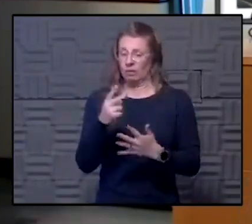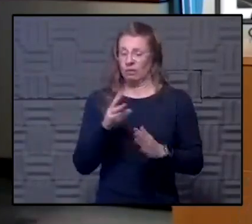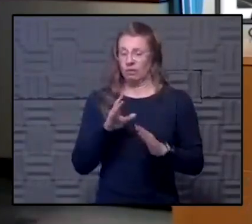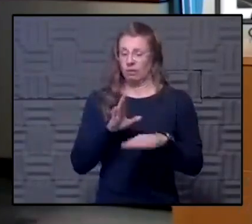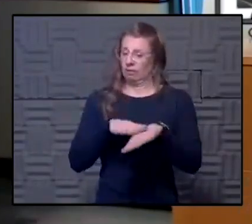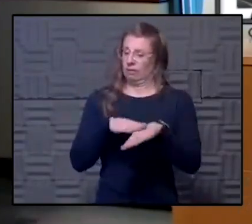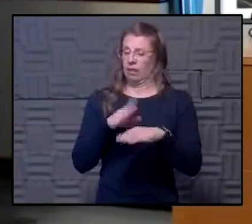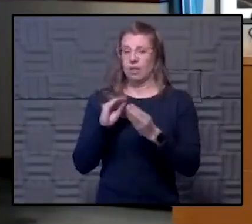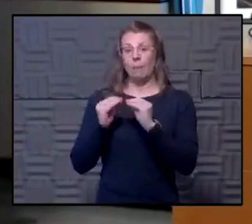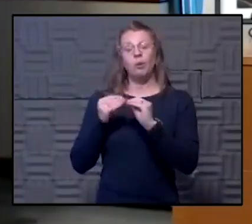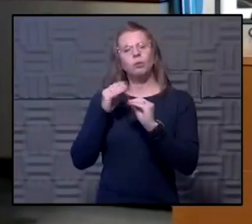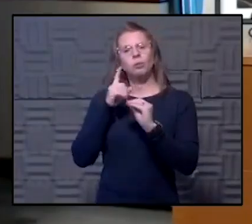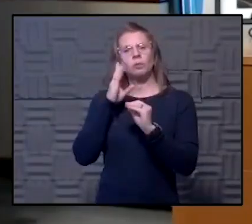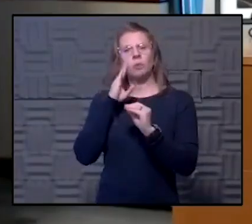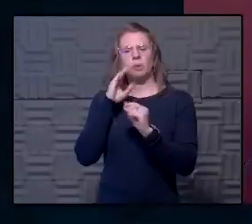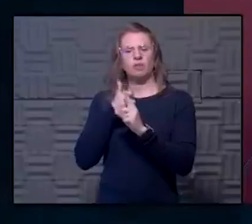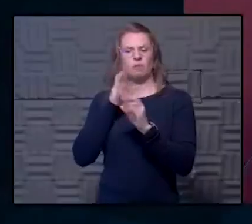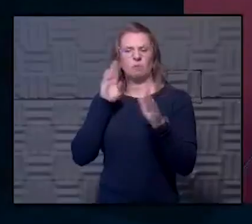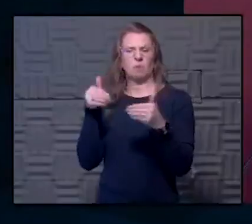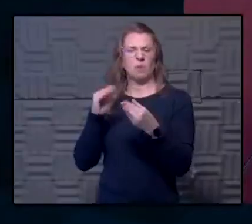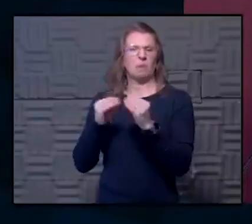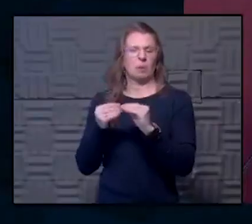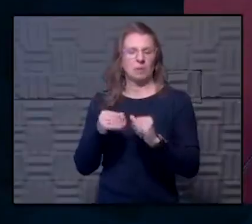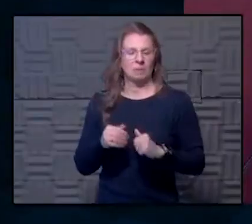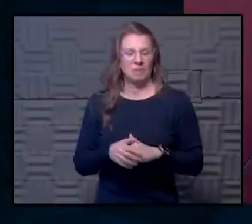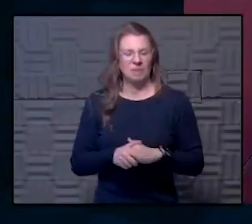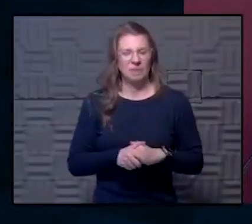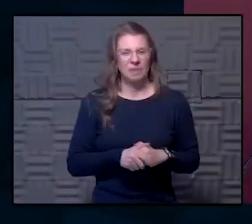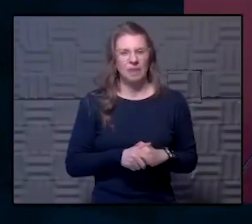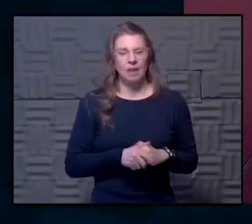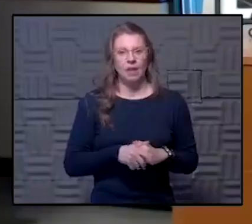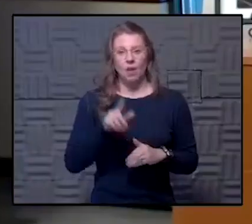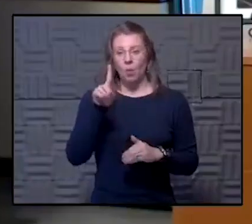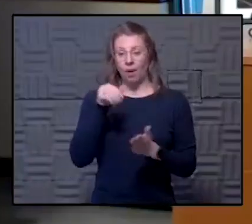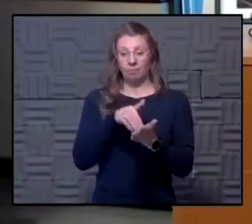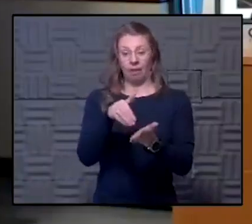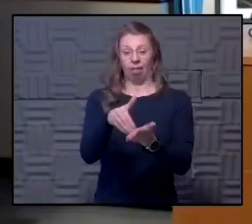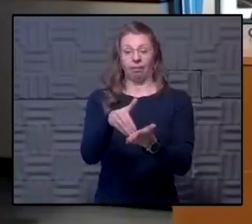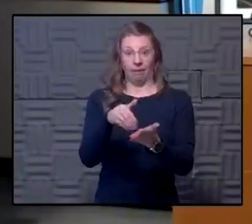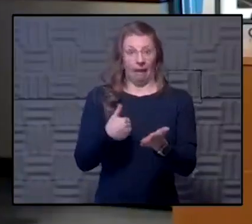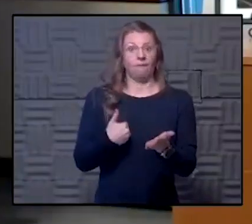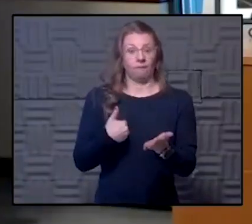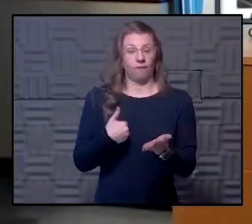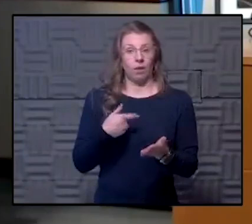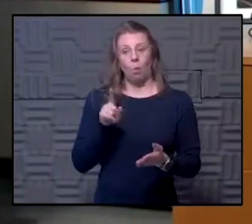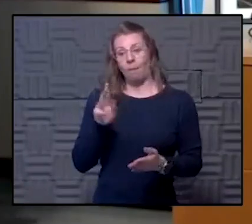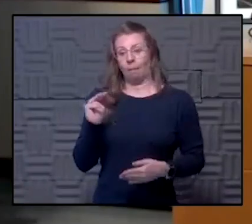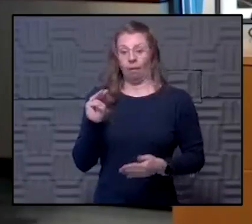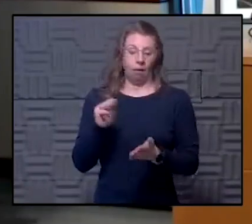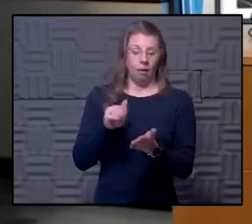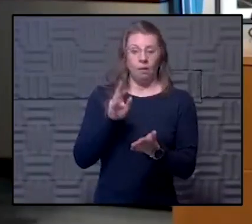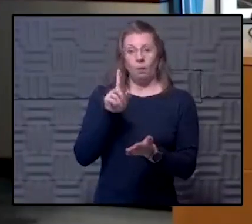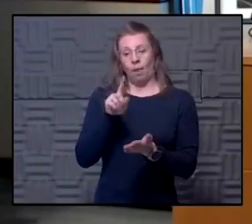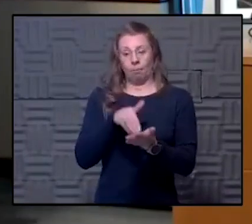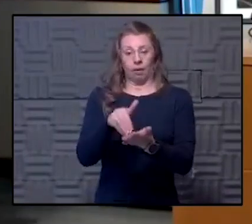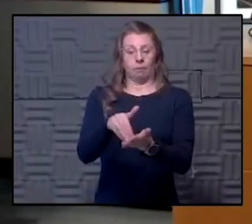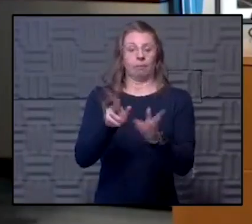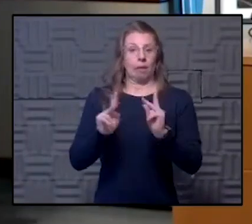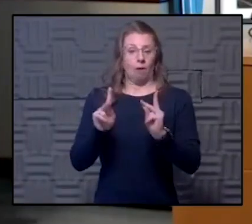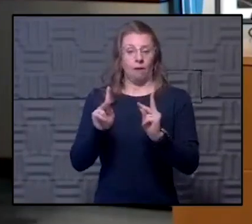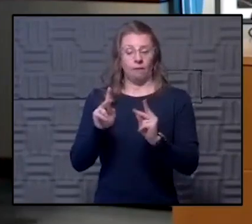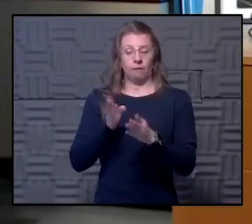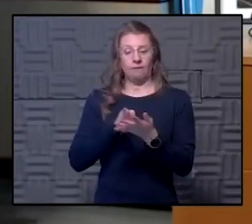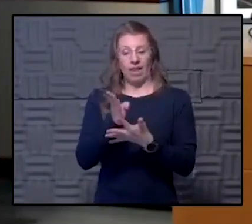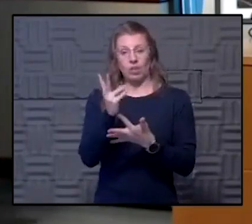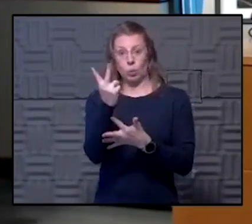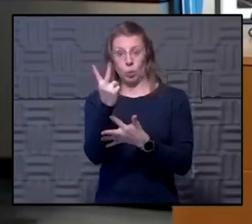just the numbers, and I know you're a numbers guy, to have 1 million, let's say we have 1 million people in phase 2, and